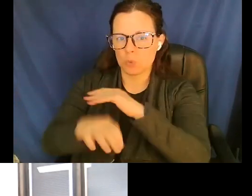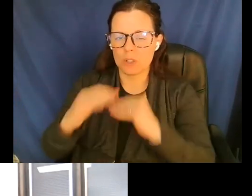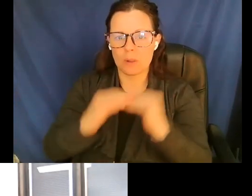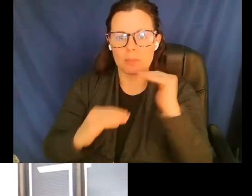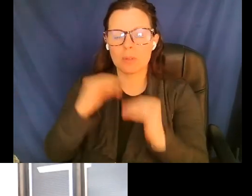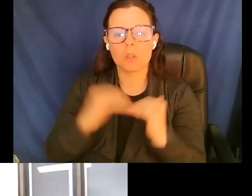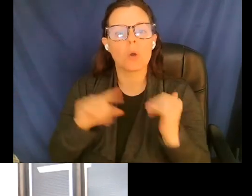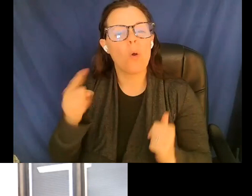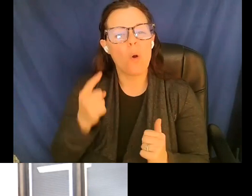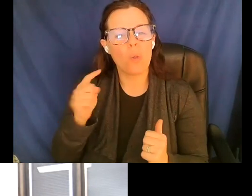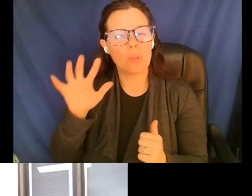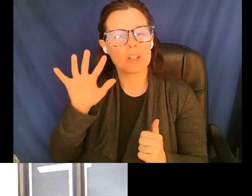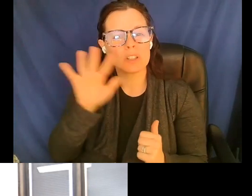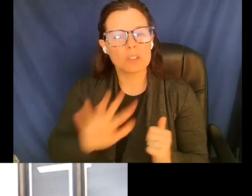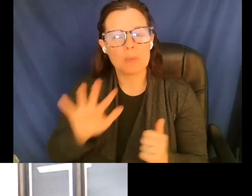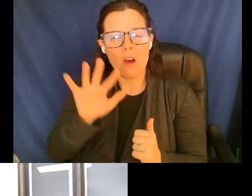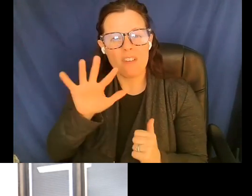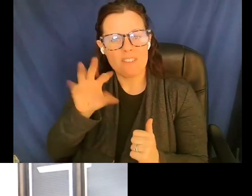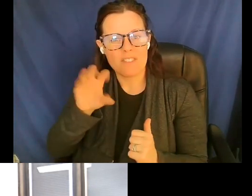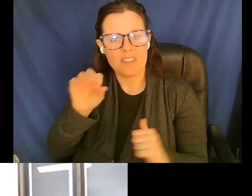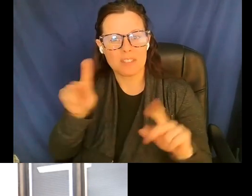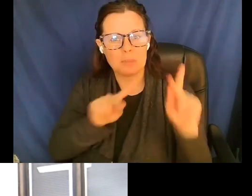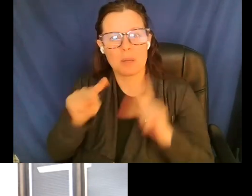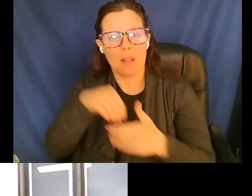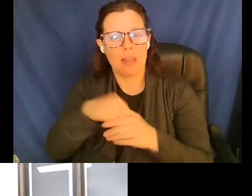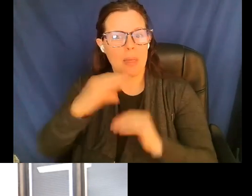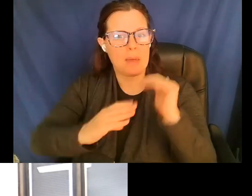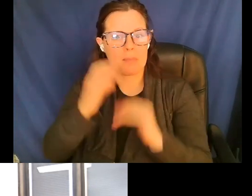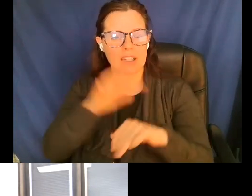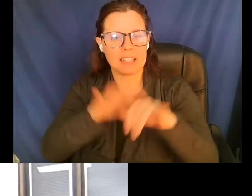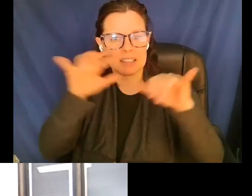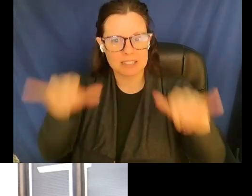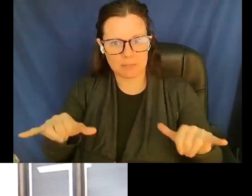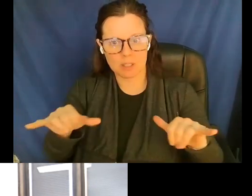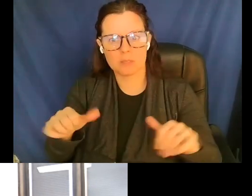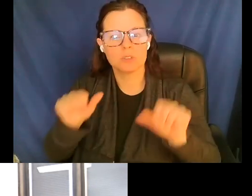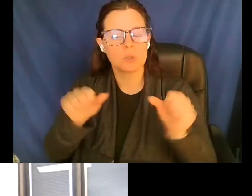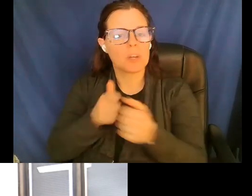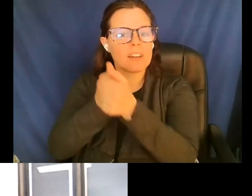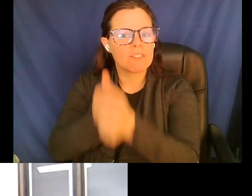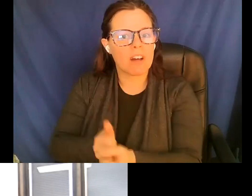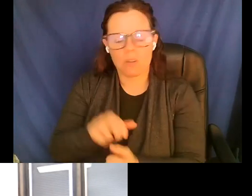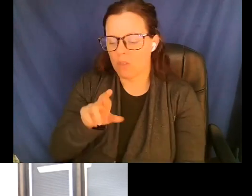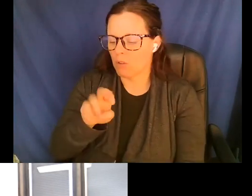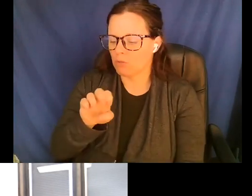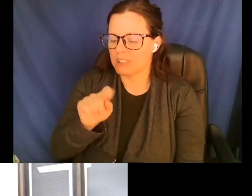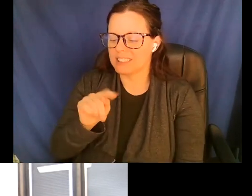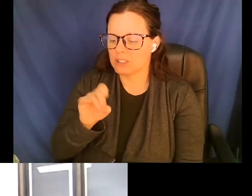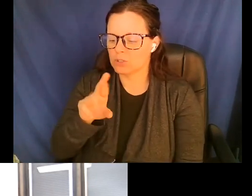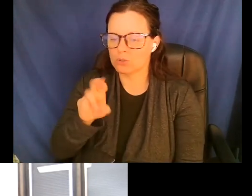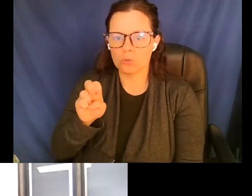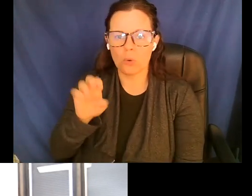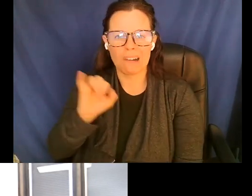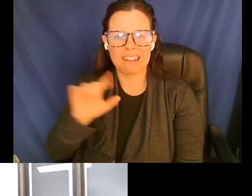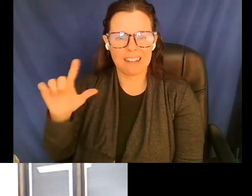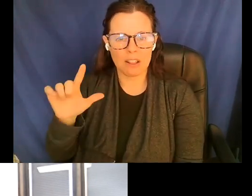50 people will be allowed into the building at the same time as to adhere to the Restore Illinois guidelines.